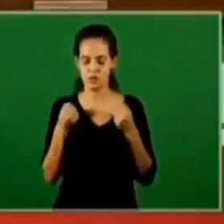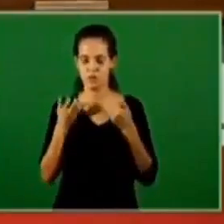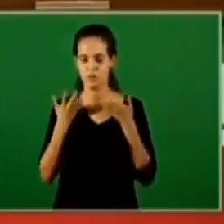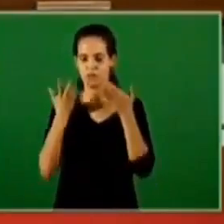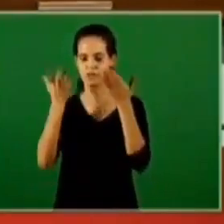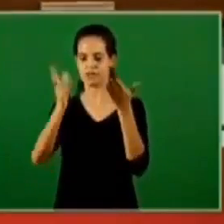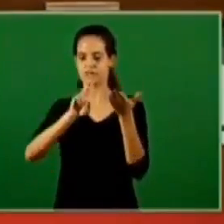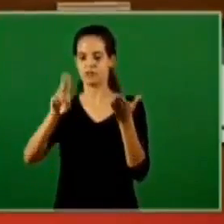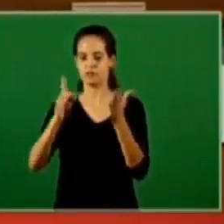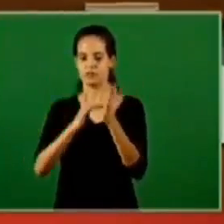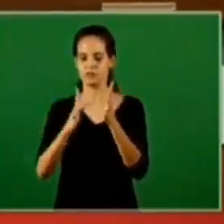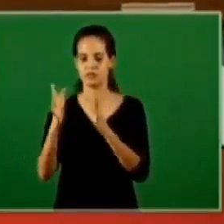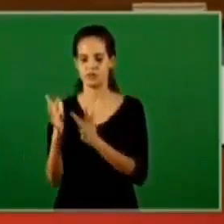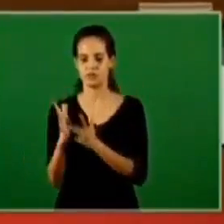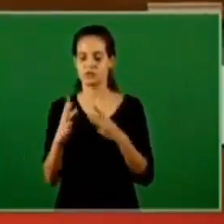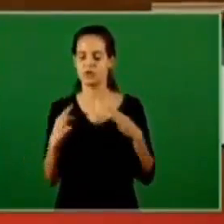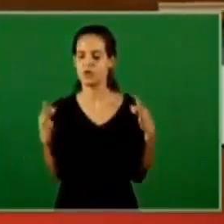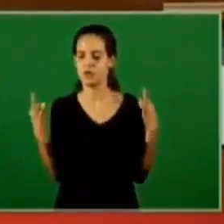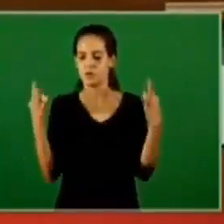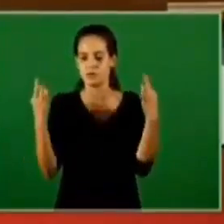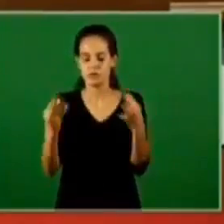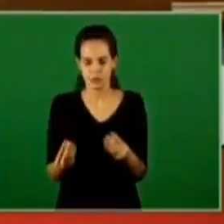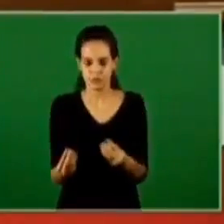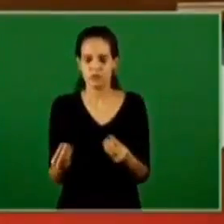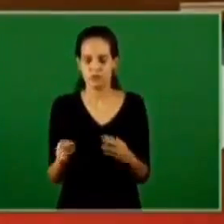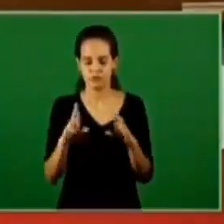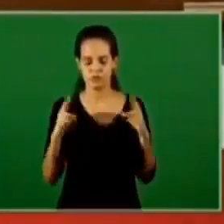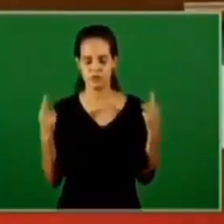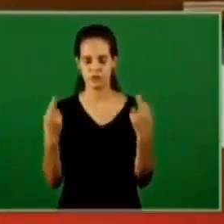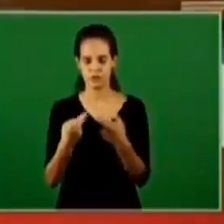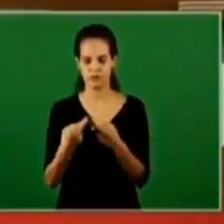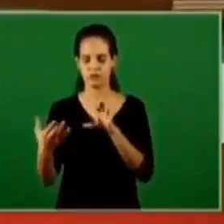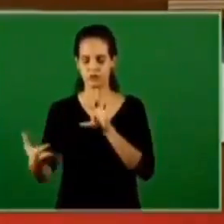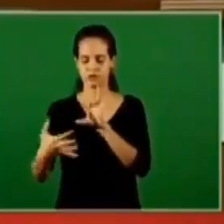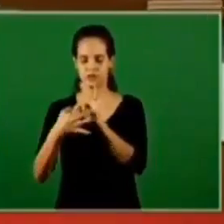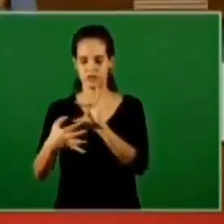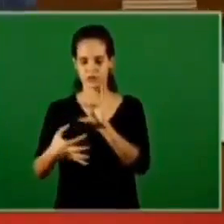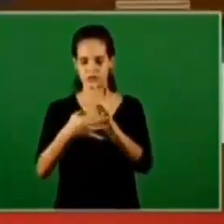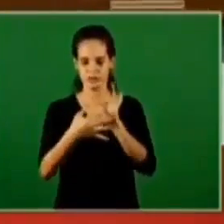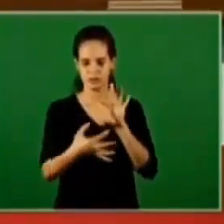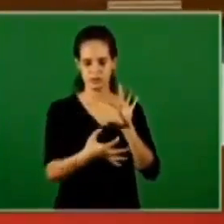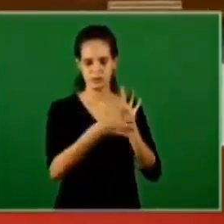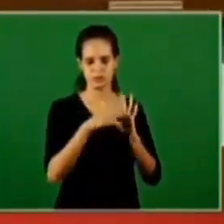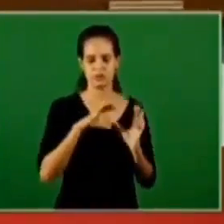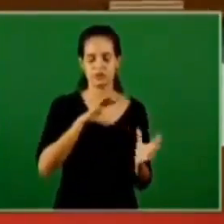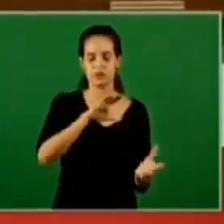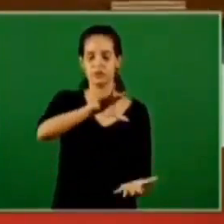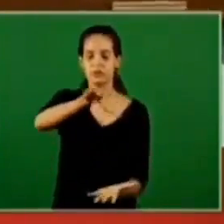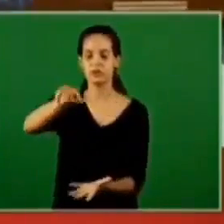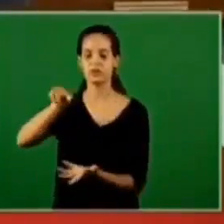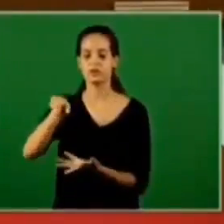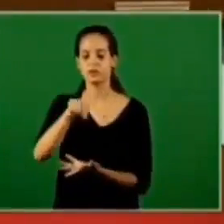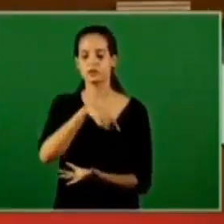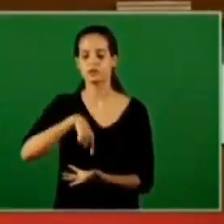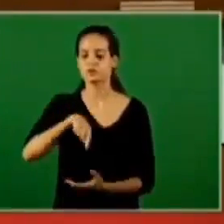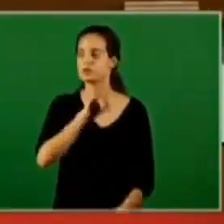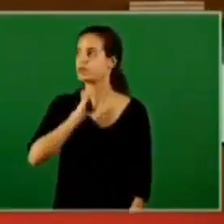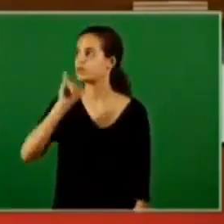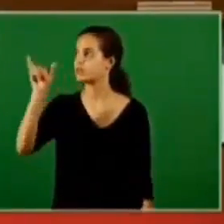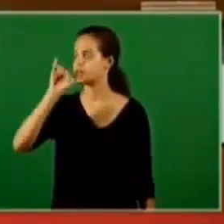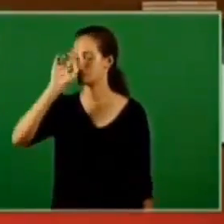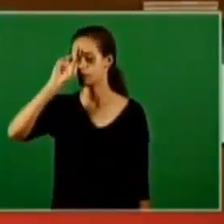Jesus. Not only us here, but all of those who are with us. We're going to say to the